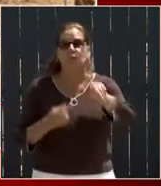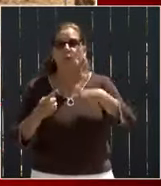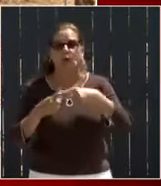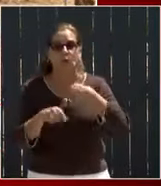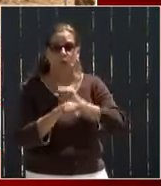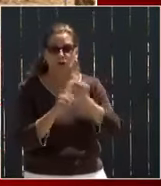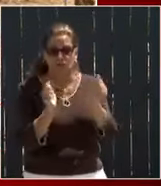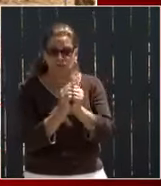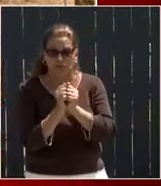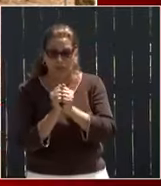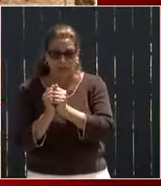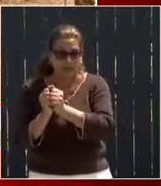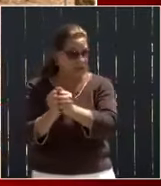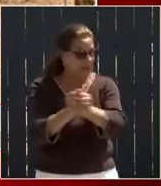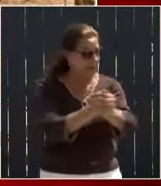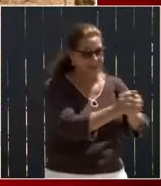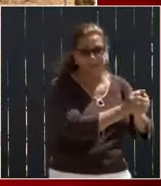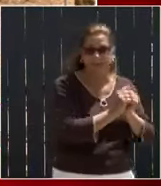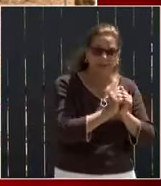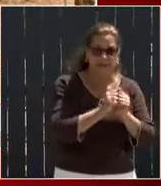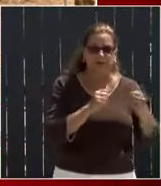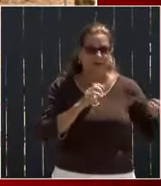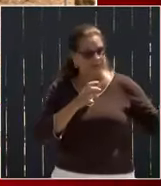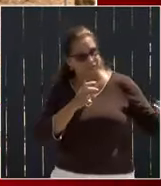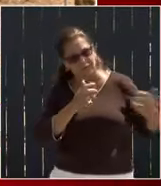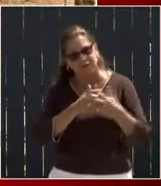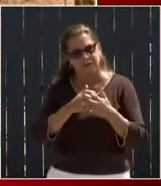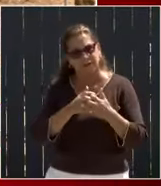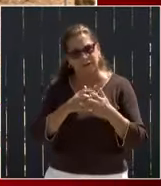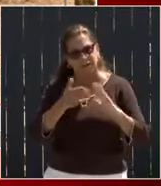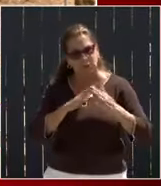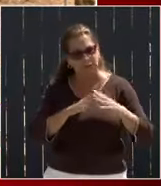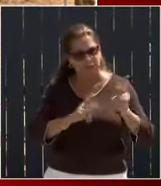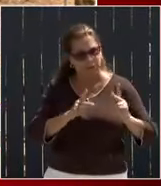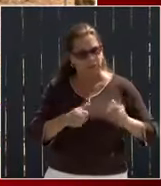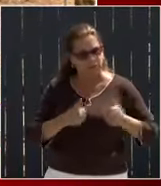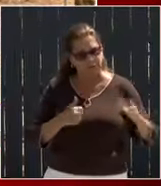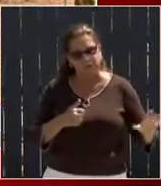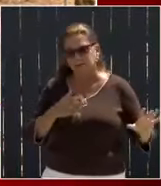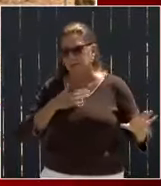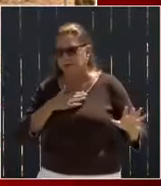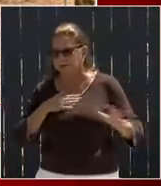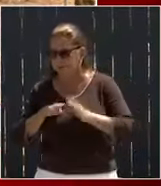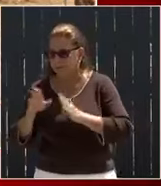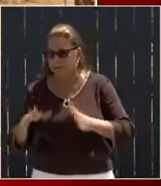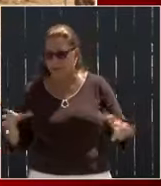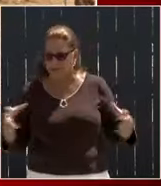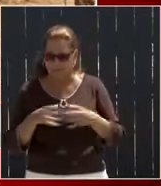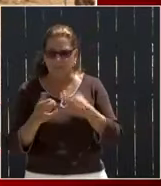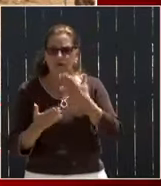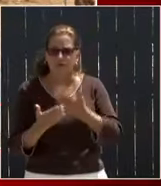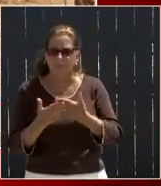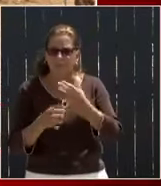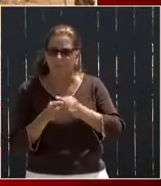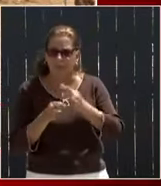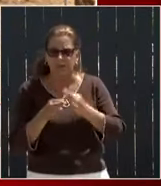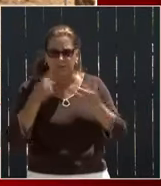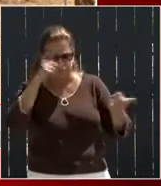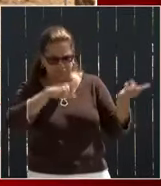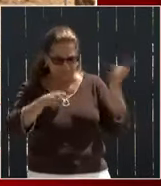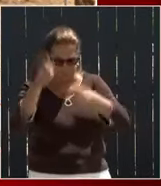what we want, and that the community needs good developers, and good developers need the community to hold them accountable, don't